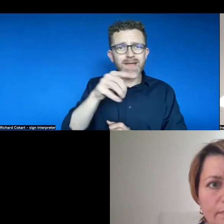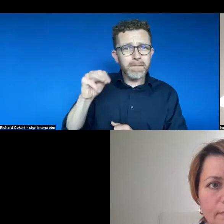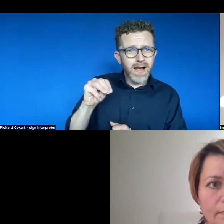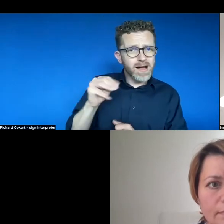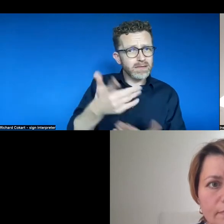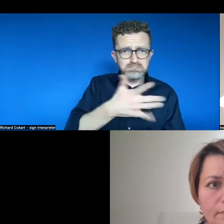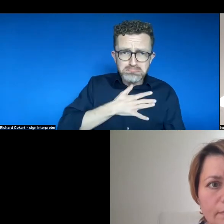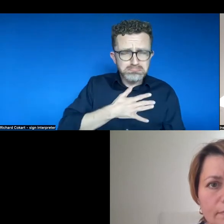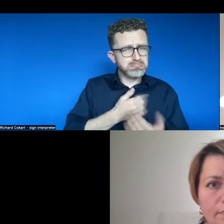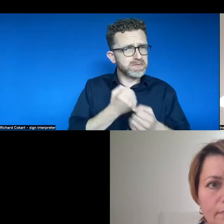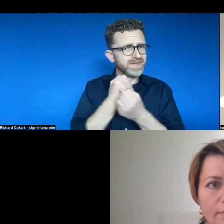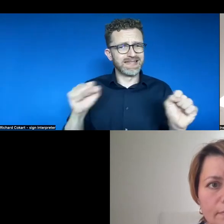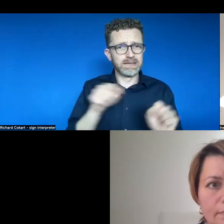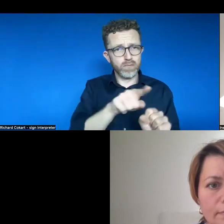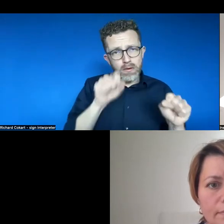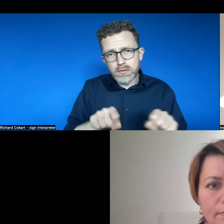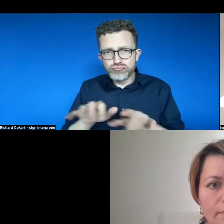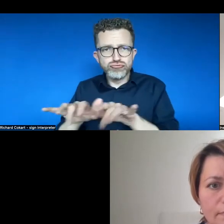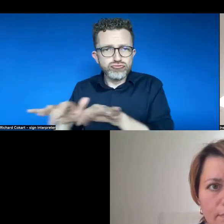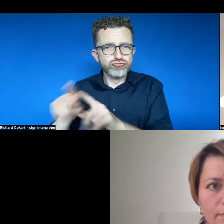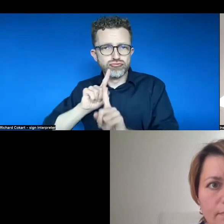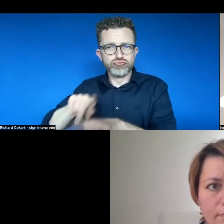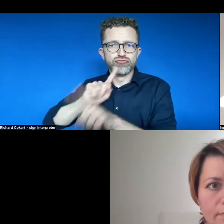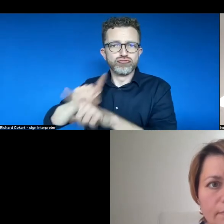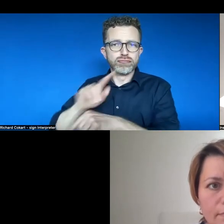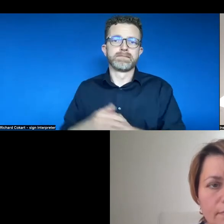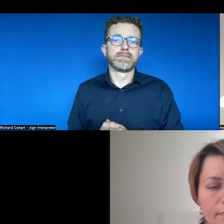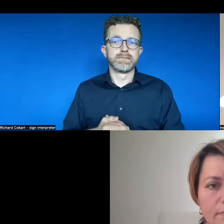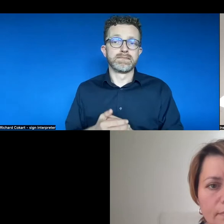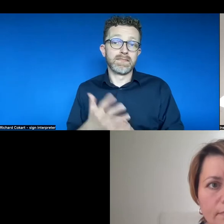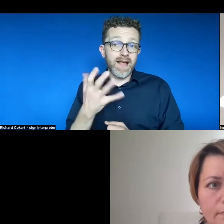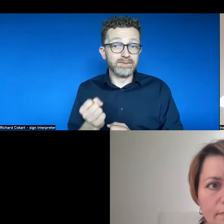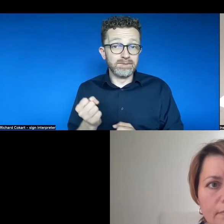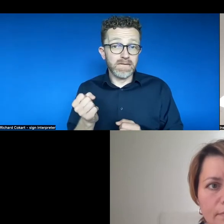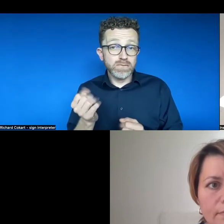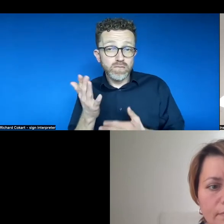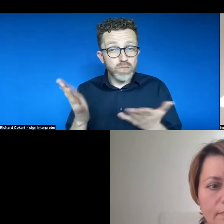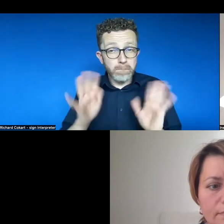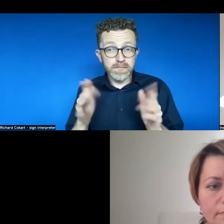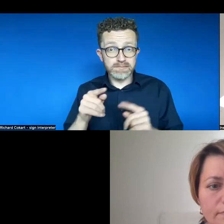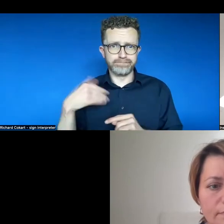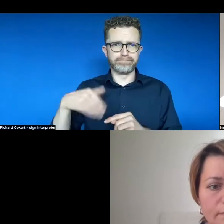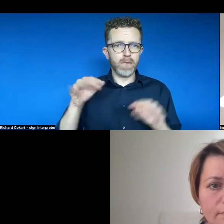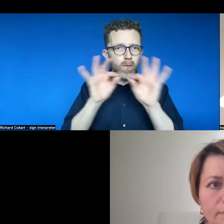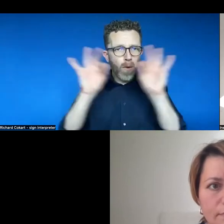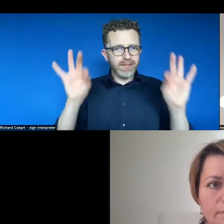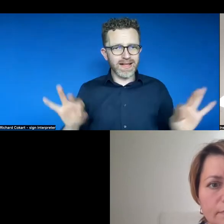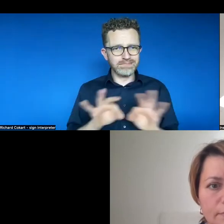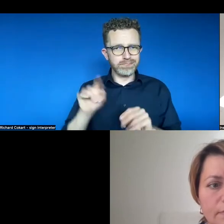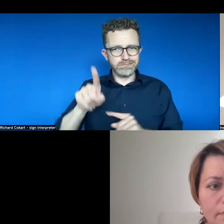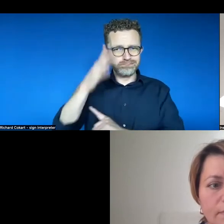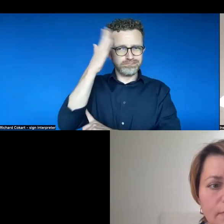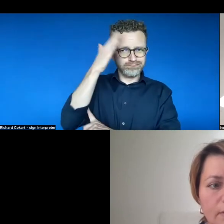ready to support organizations like yours, and in general families of children with disabilities. So thank you so